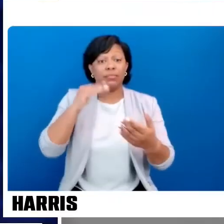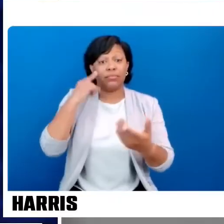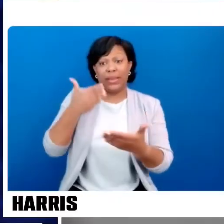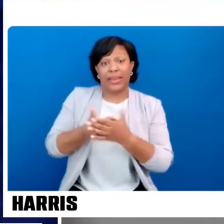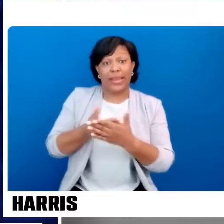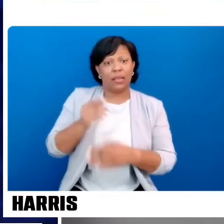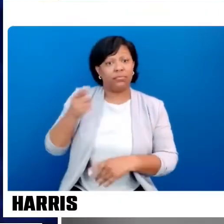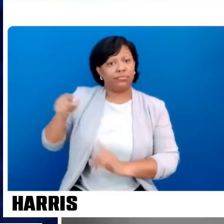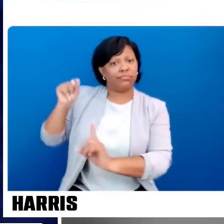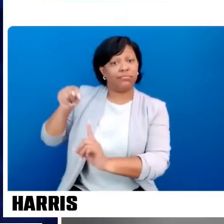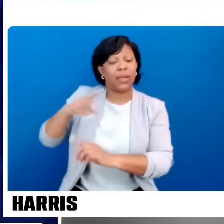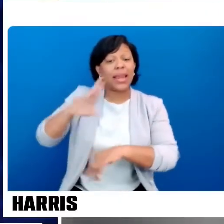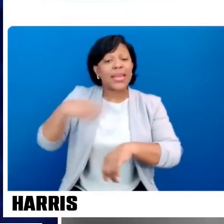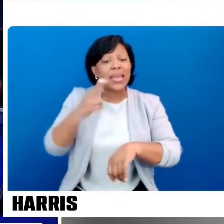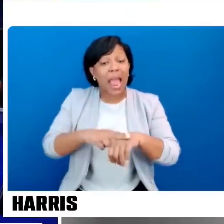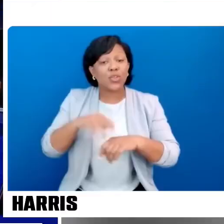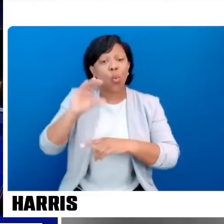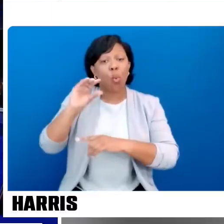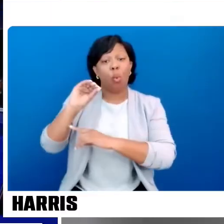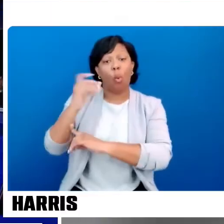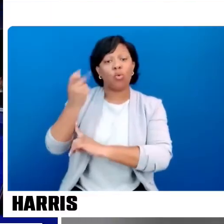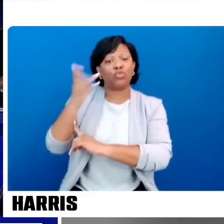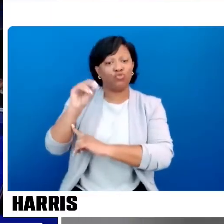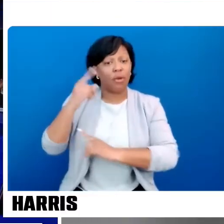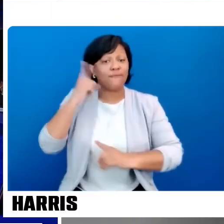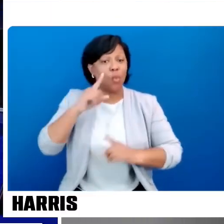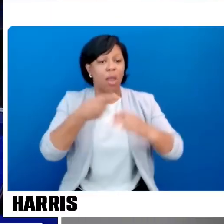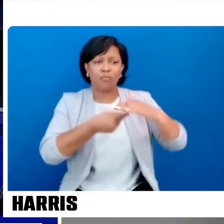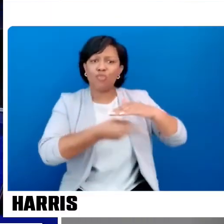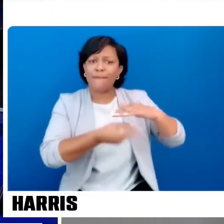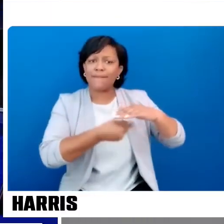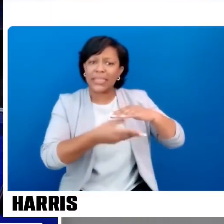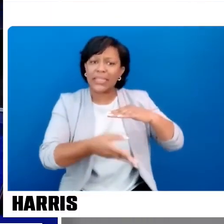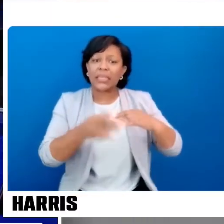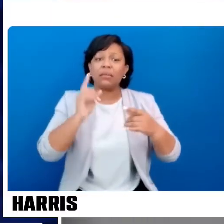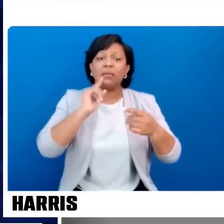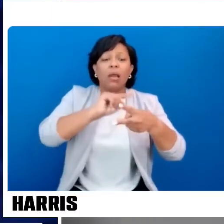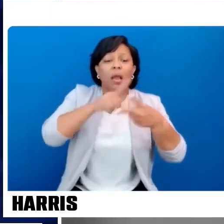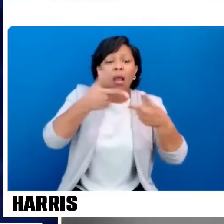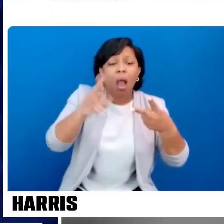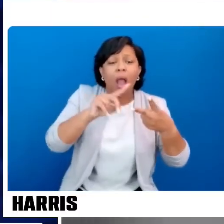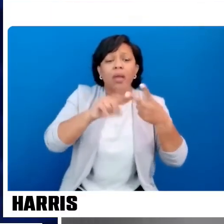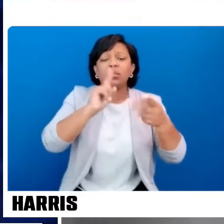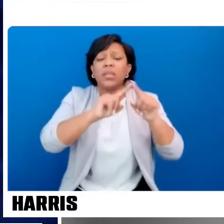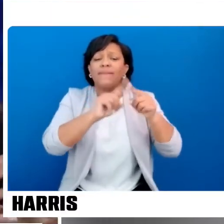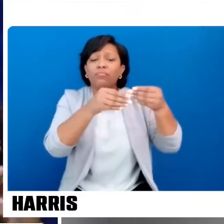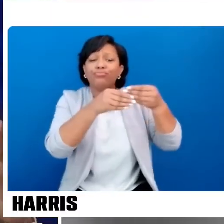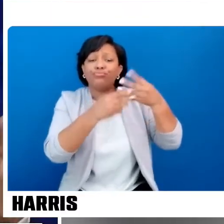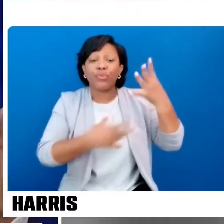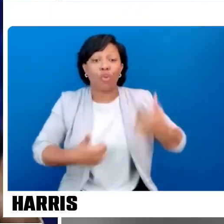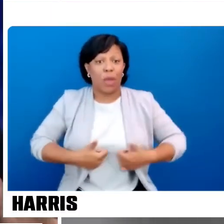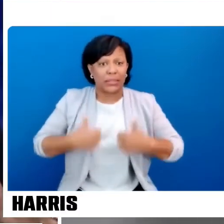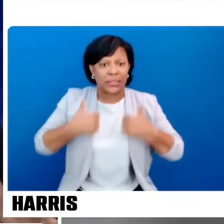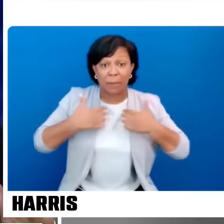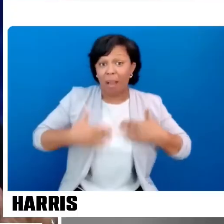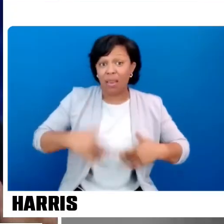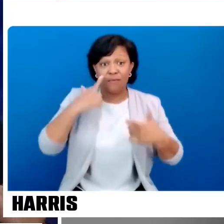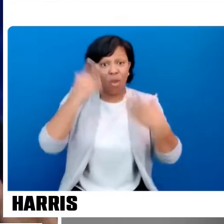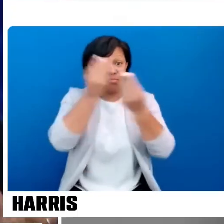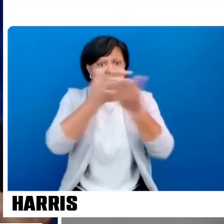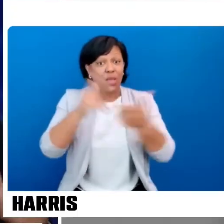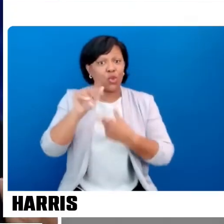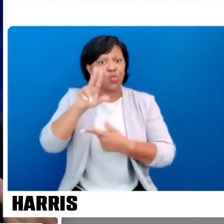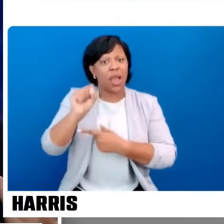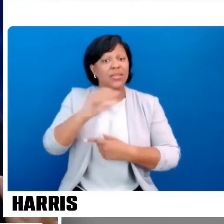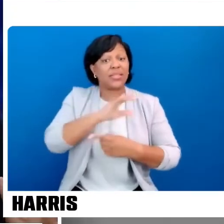guns, drugs, and human beings. And let me say that the United States Congress, including some of the most conservative members